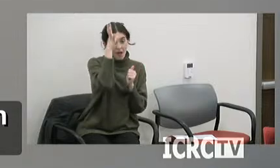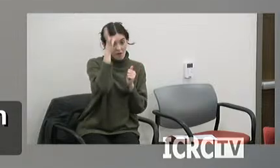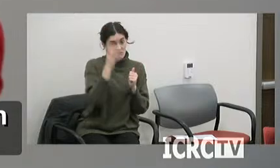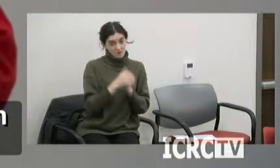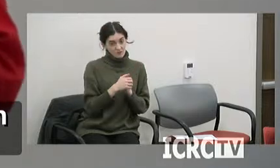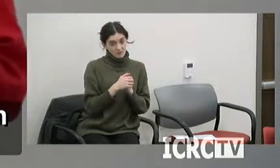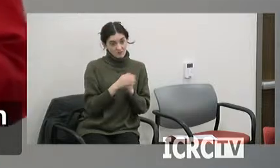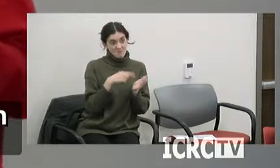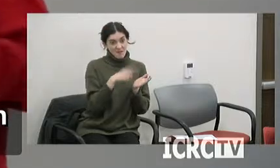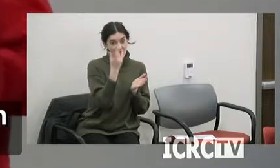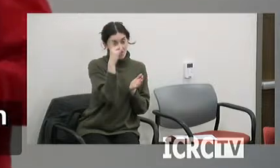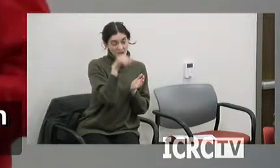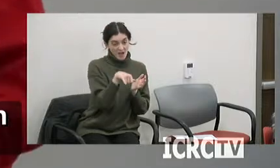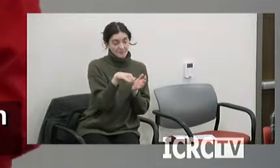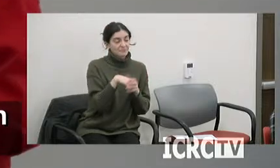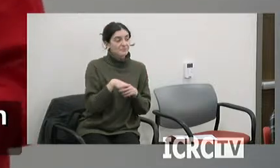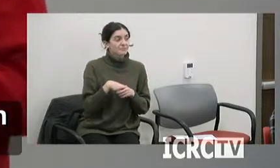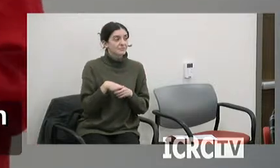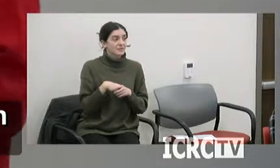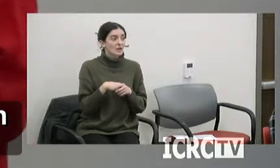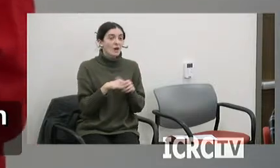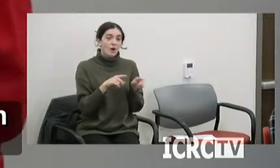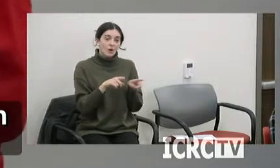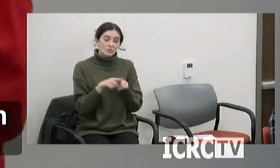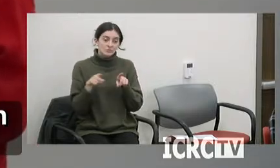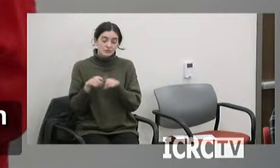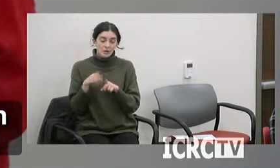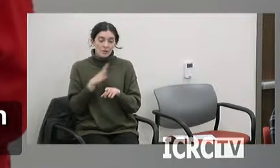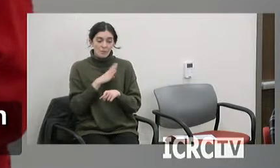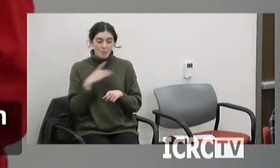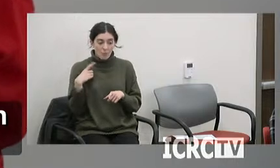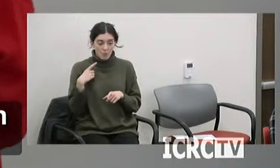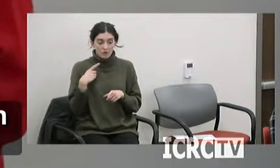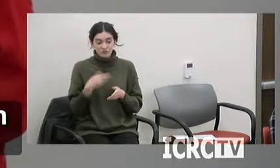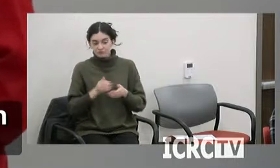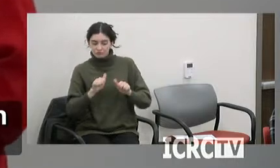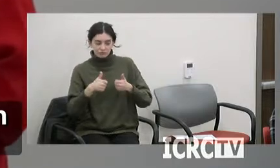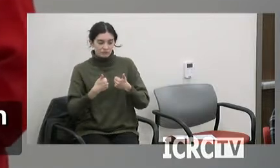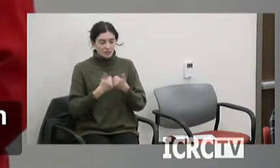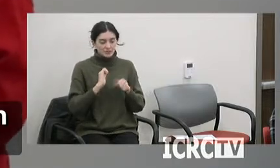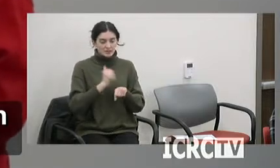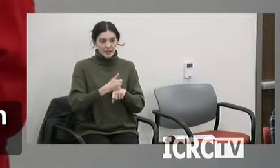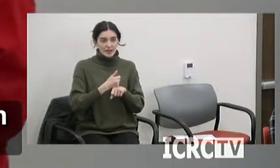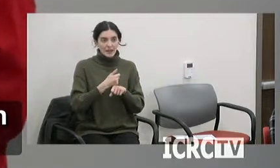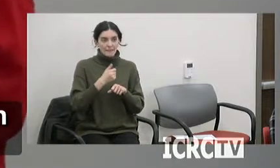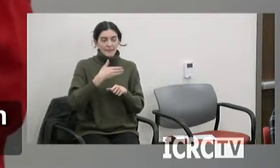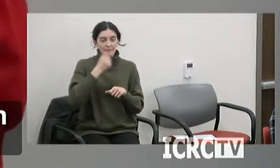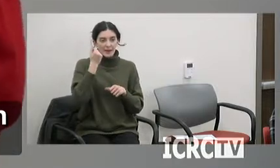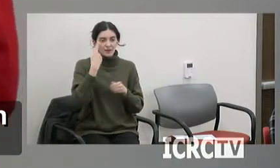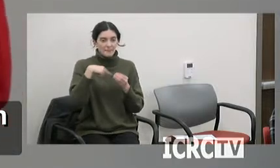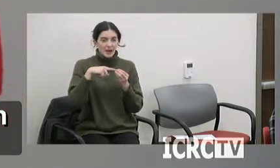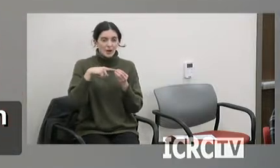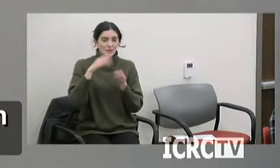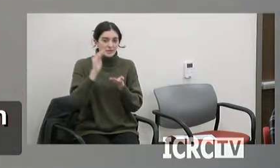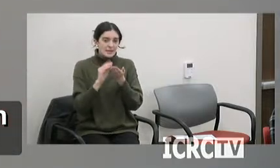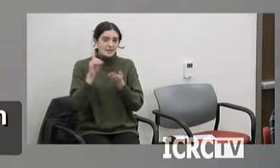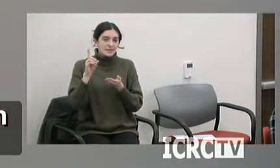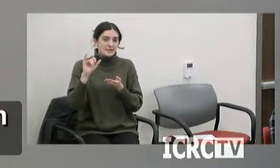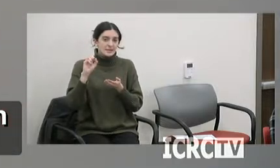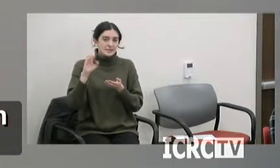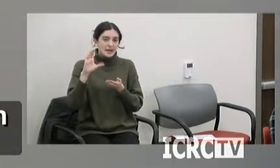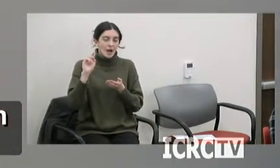also challenged us to be better financially by getting discounts. You will see this is the third renewal of lab